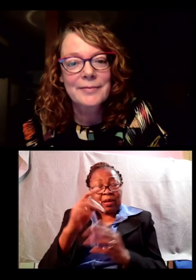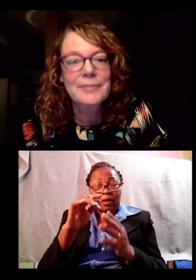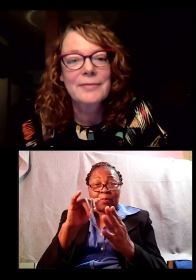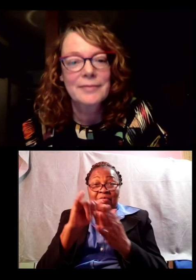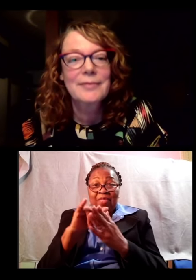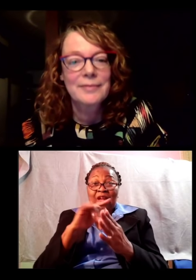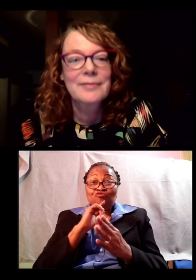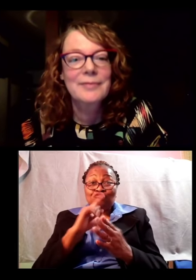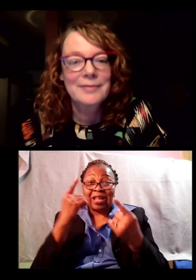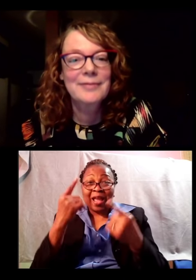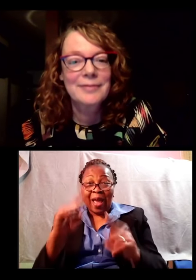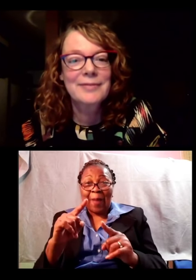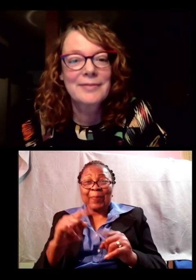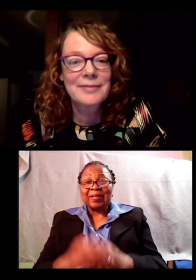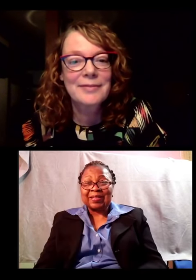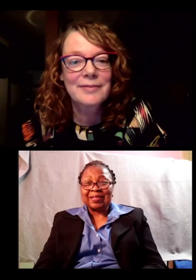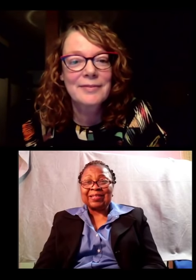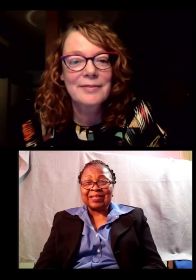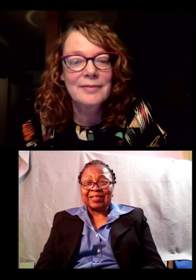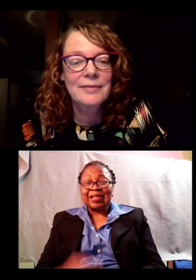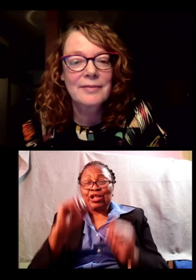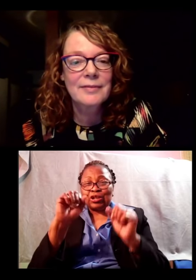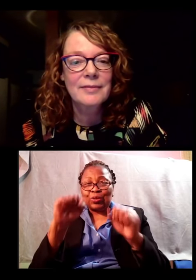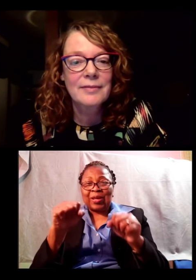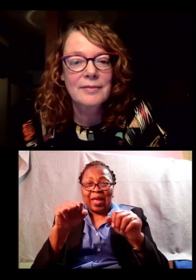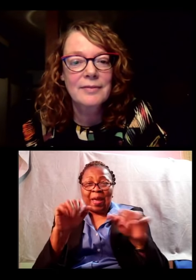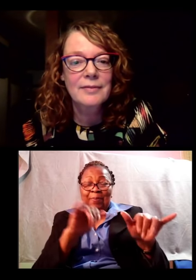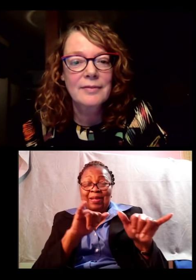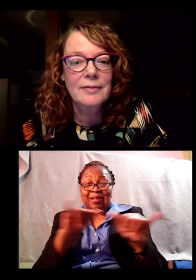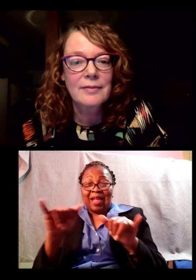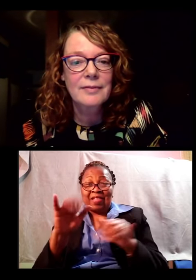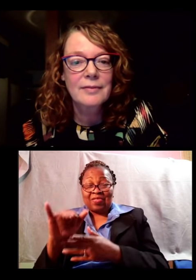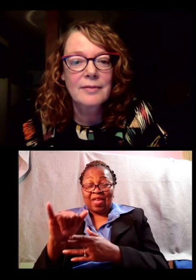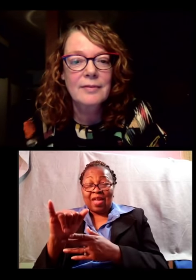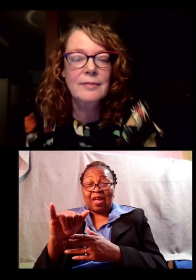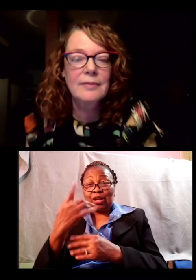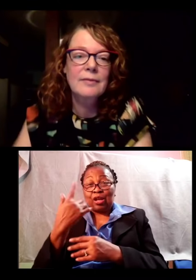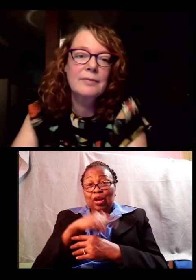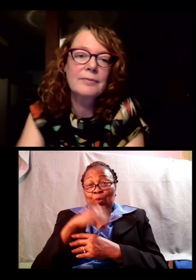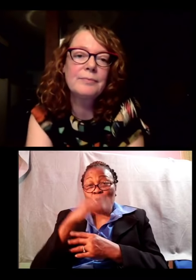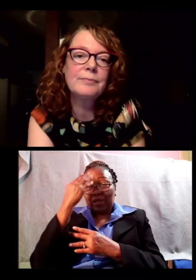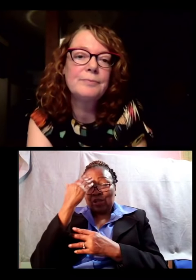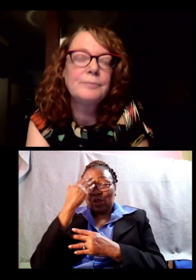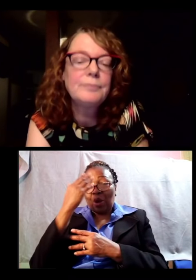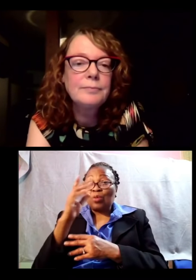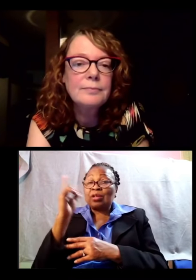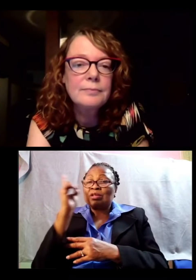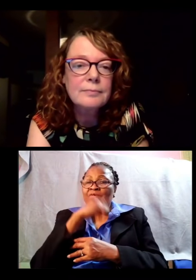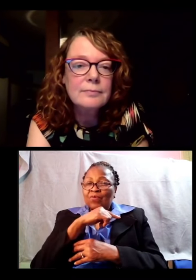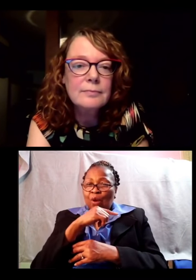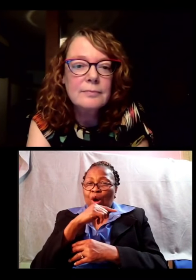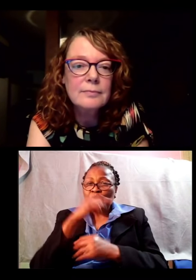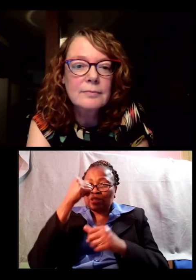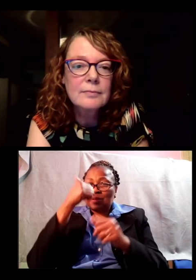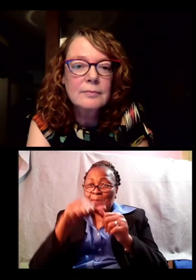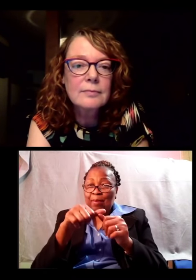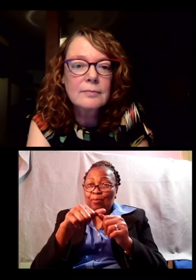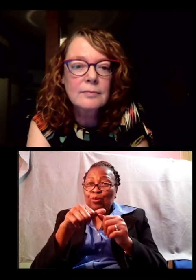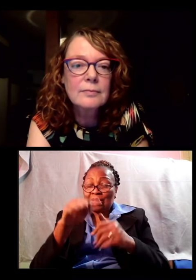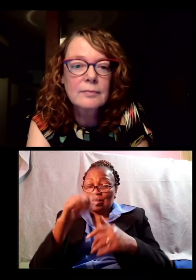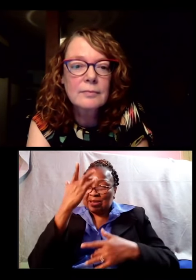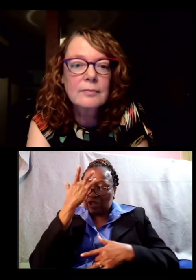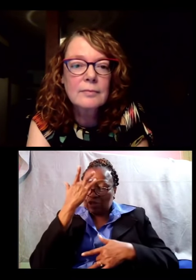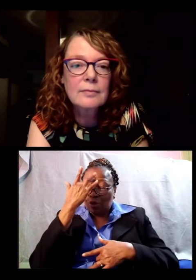happened. So it can be like that, but as we know, there's such a thing as false memory syndrome, and you can remember things that didn't